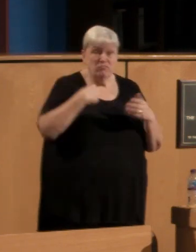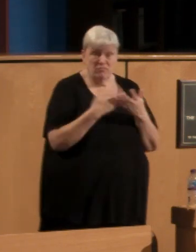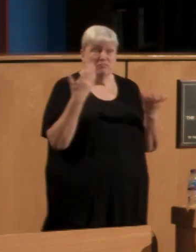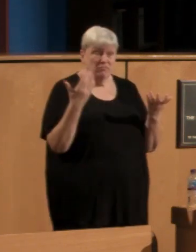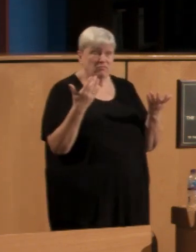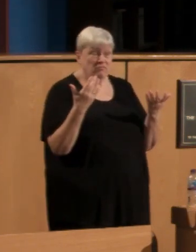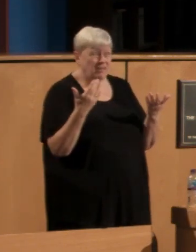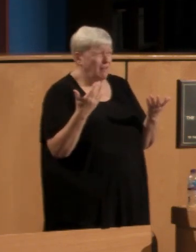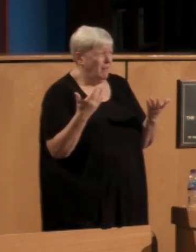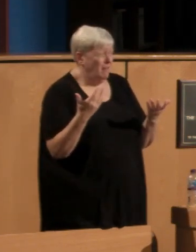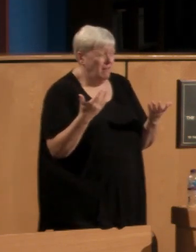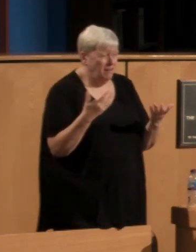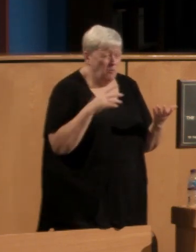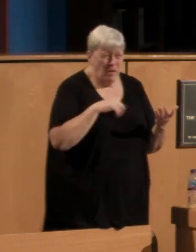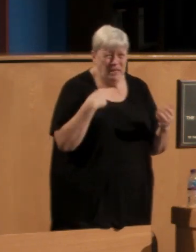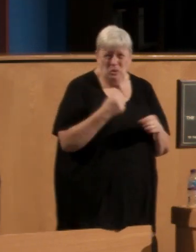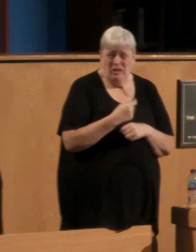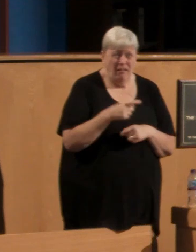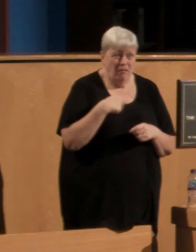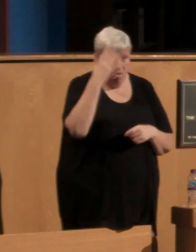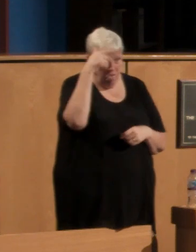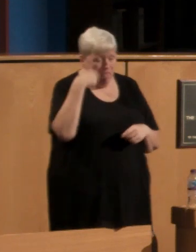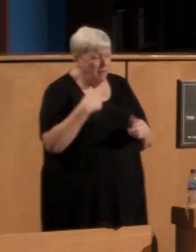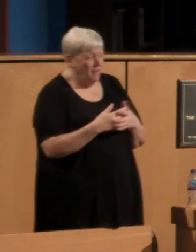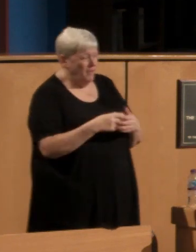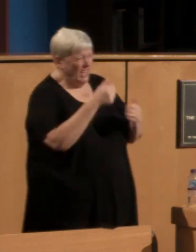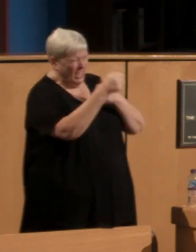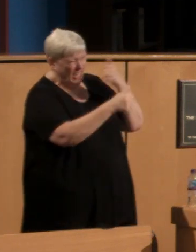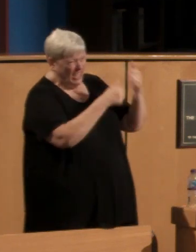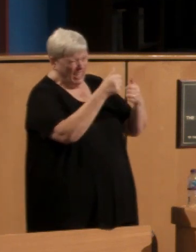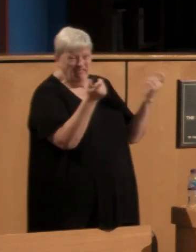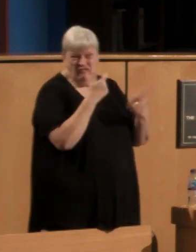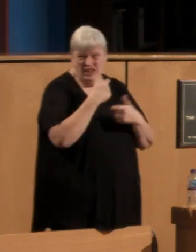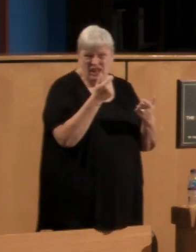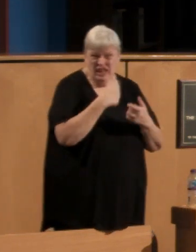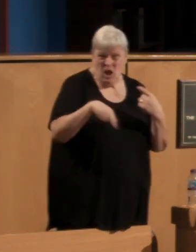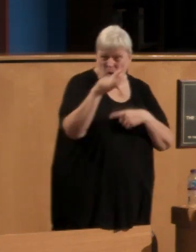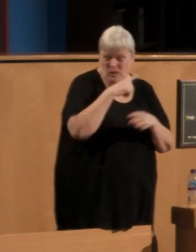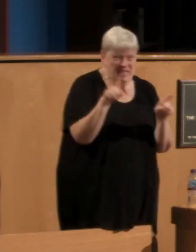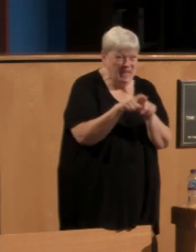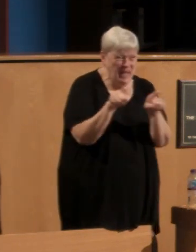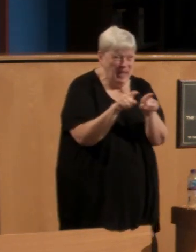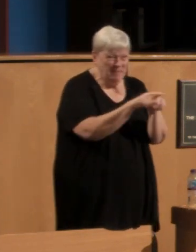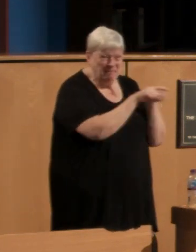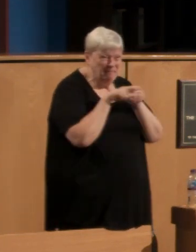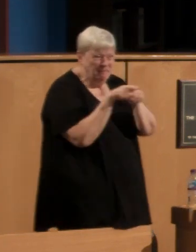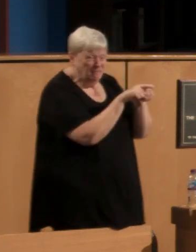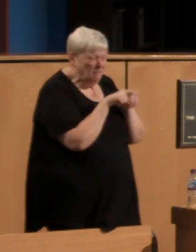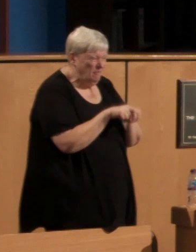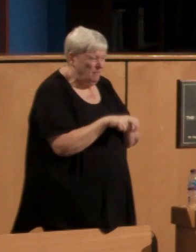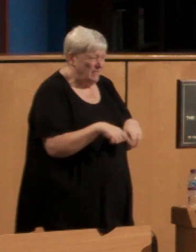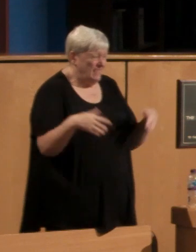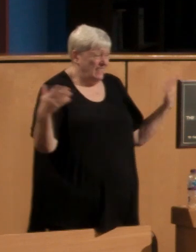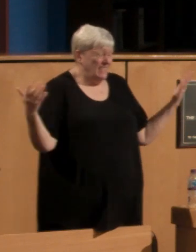and I had a mullet, and I was like, but it really sucks that everyone's like, isn't it so funny that all trans-masc people now have mullets? I'm like, well, yeah, I